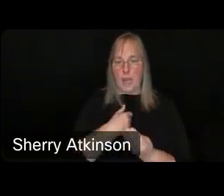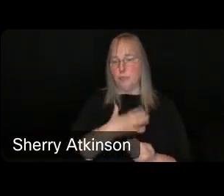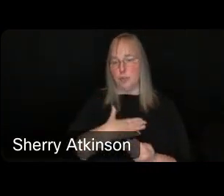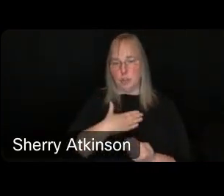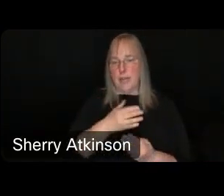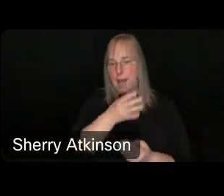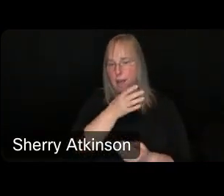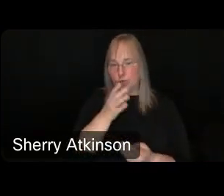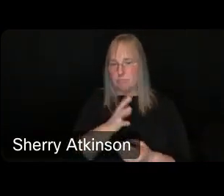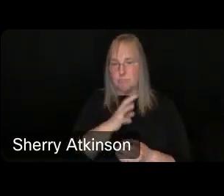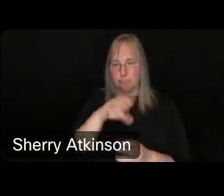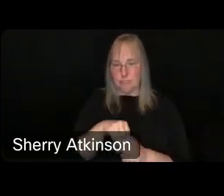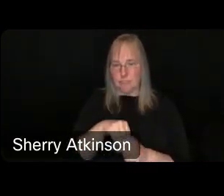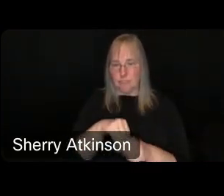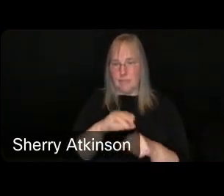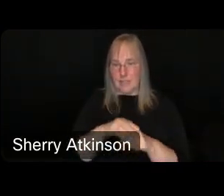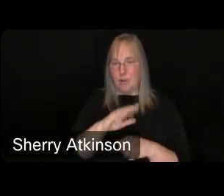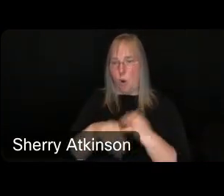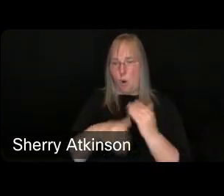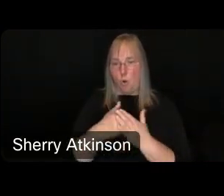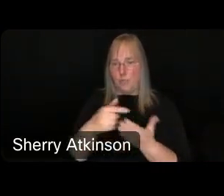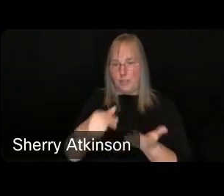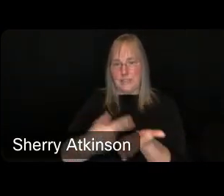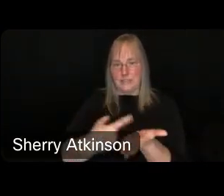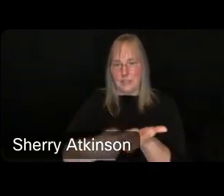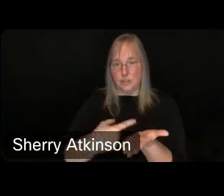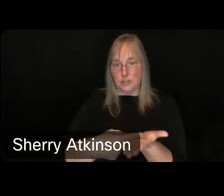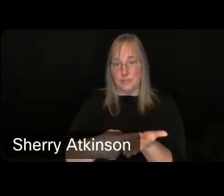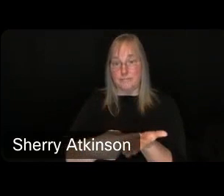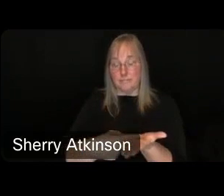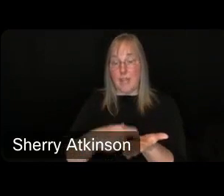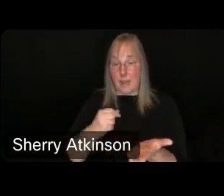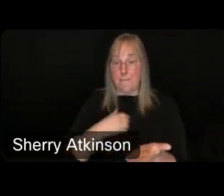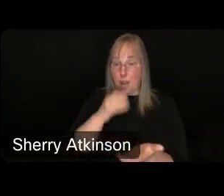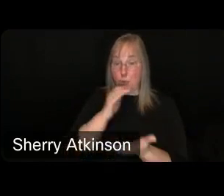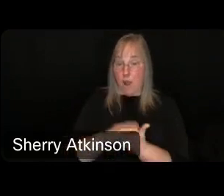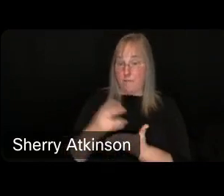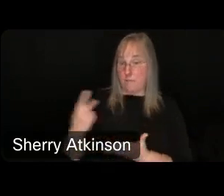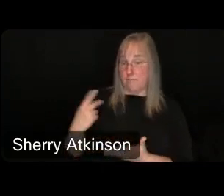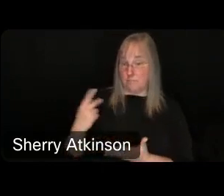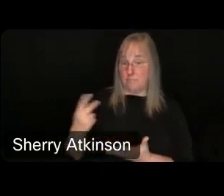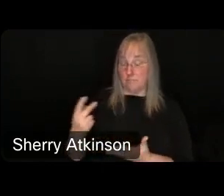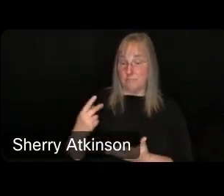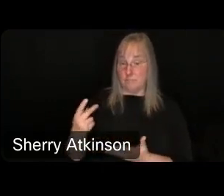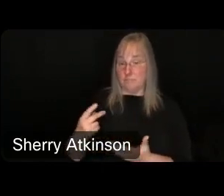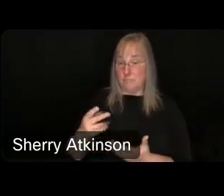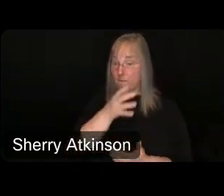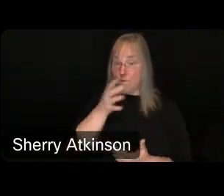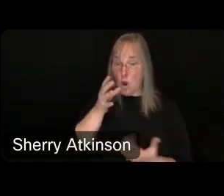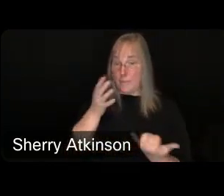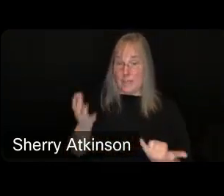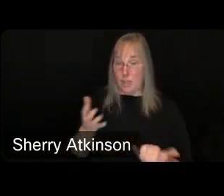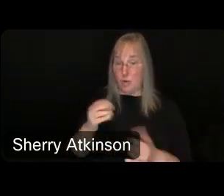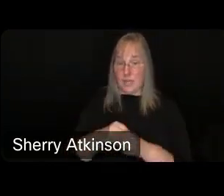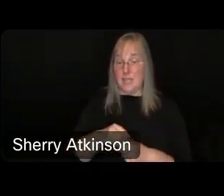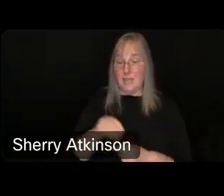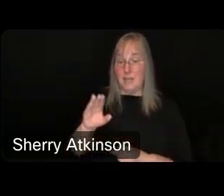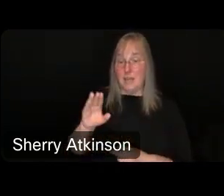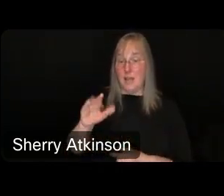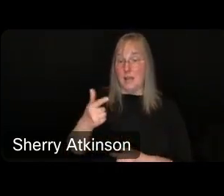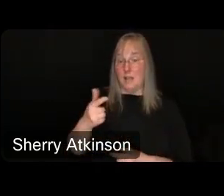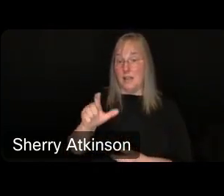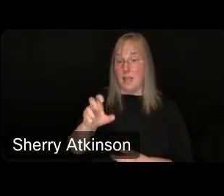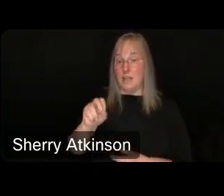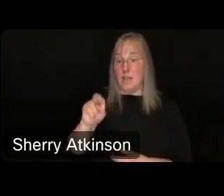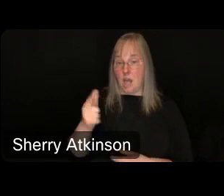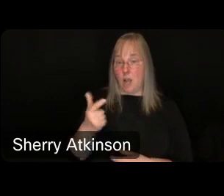included in all these discussions. And my wife and I farm here in Glenelg. We board horses and we have